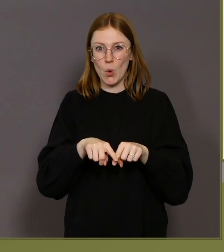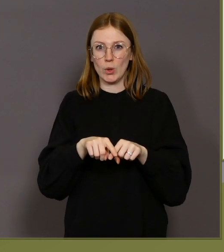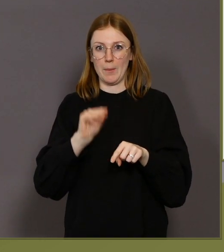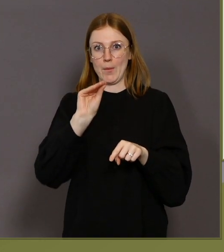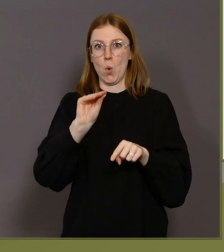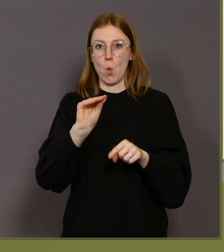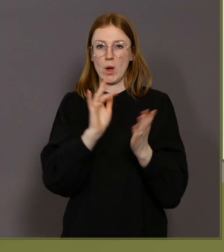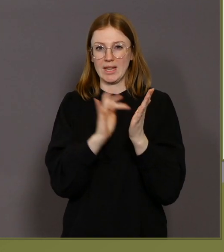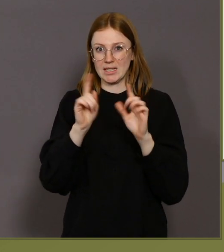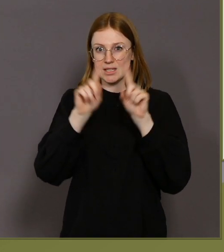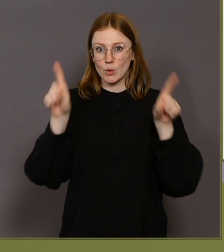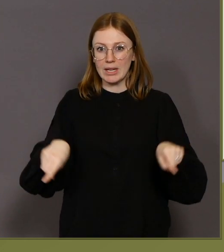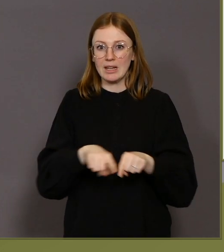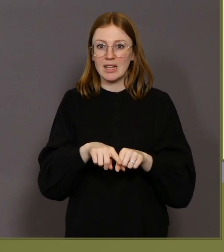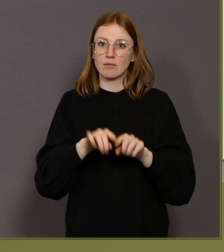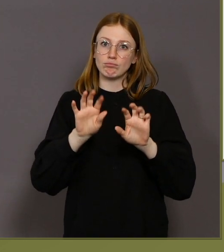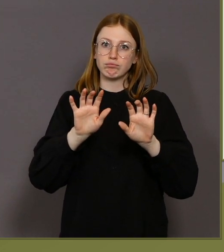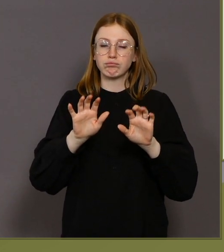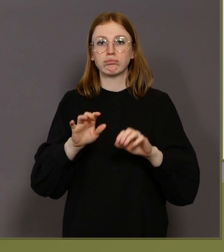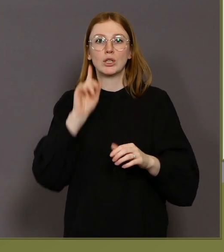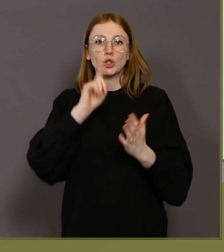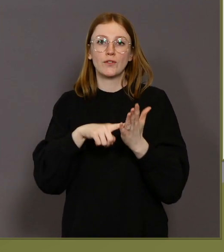to input text.